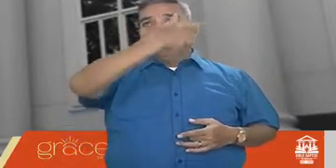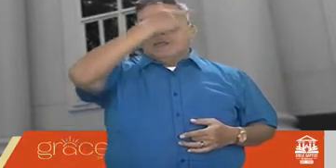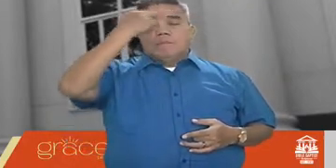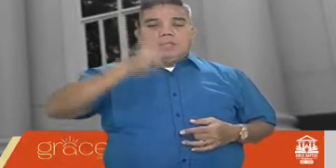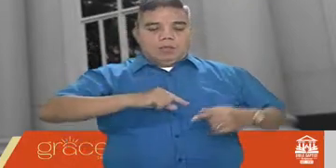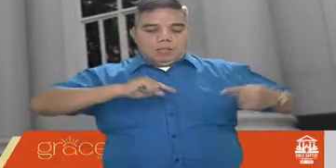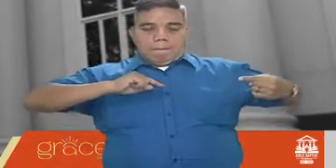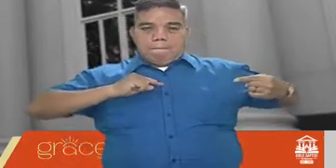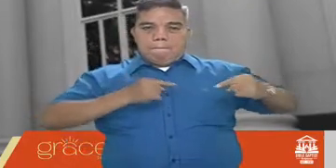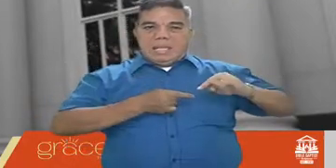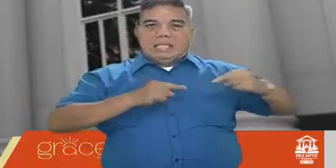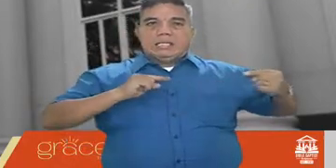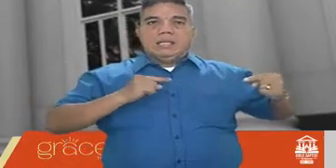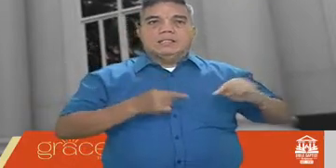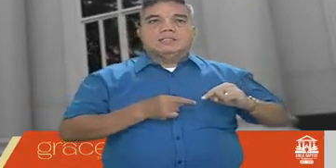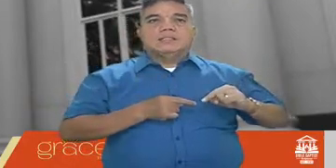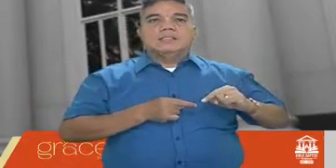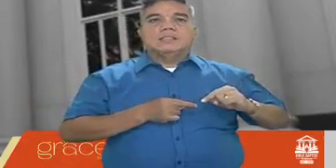Because bitterness